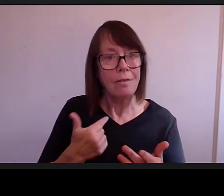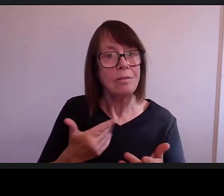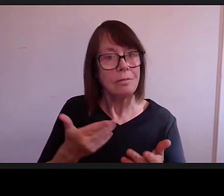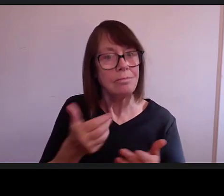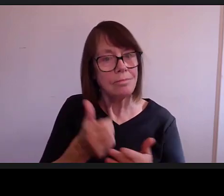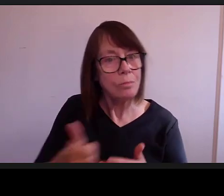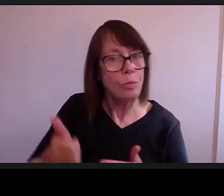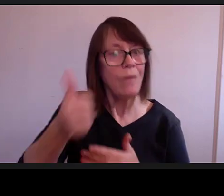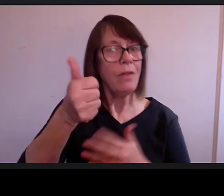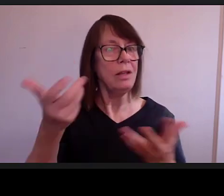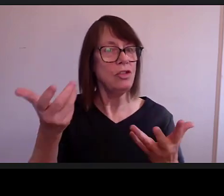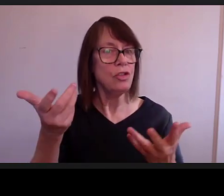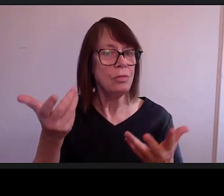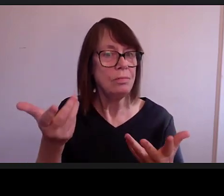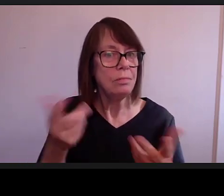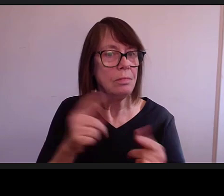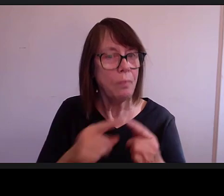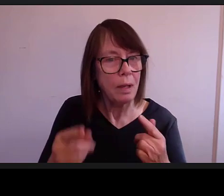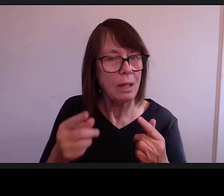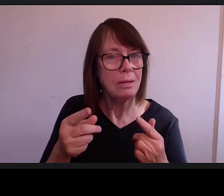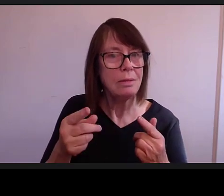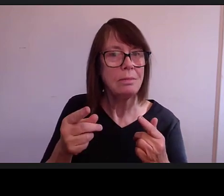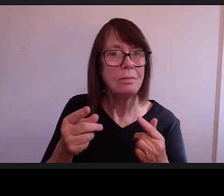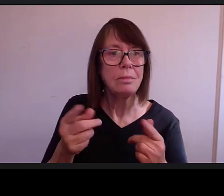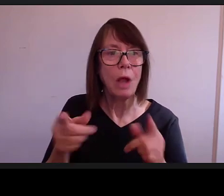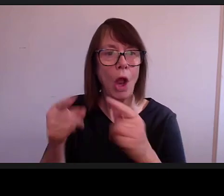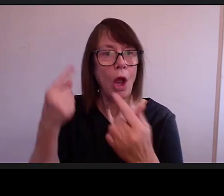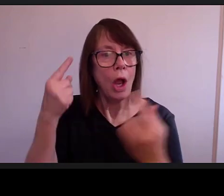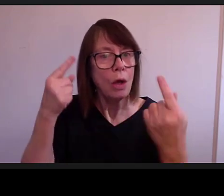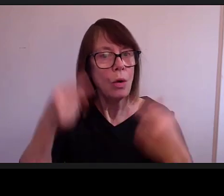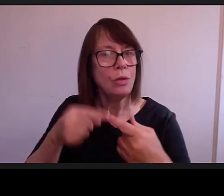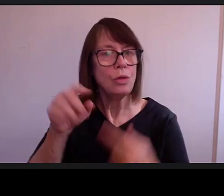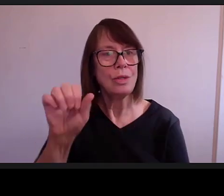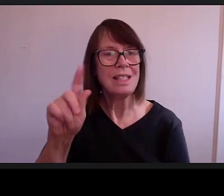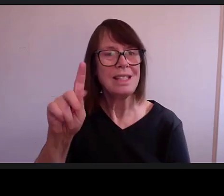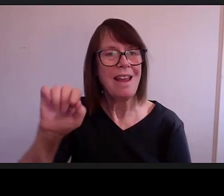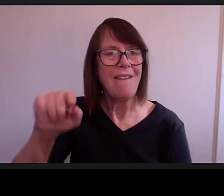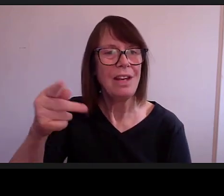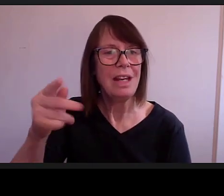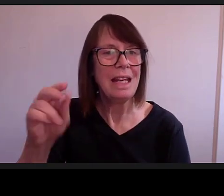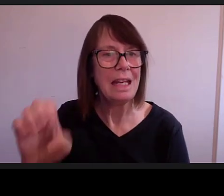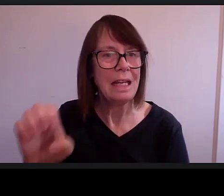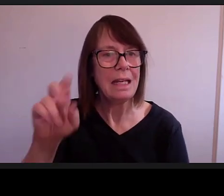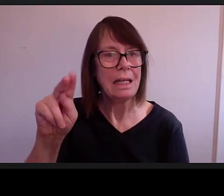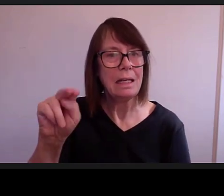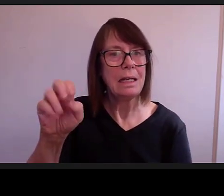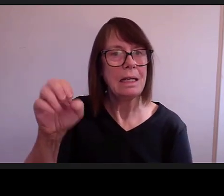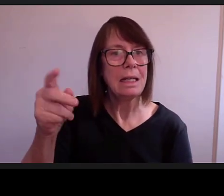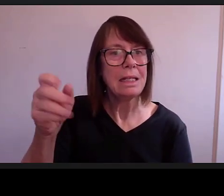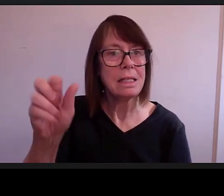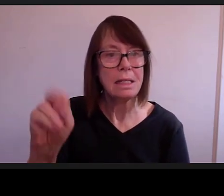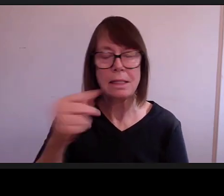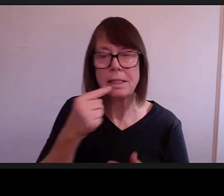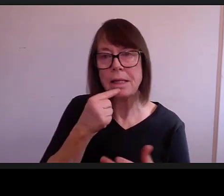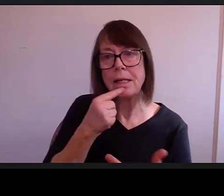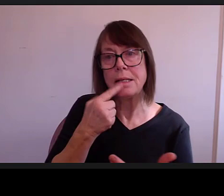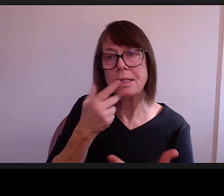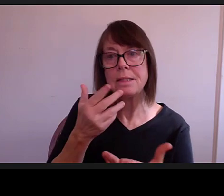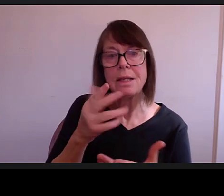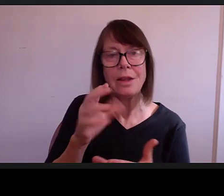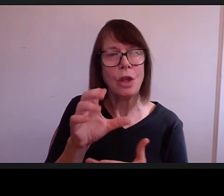that privilege, according to Stephanie Nixon in her coin model theory, which will actually be shared